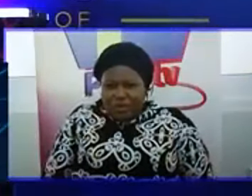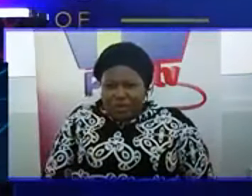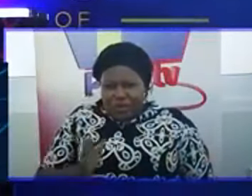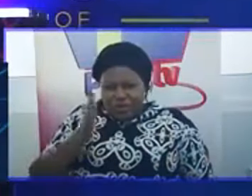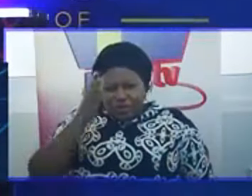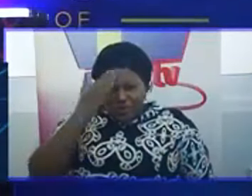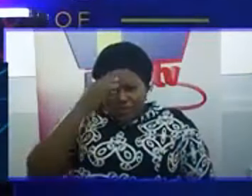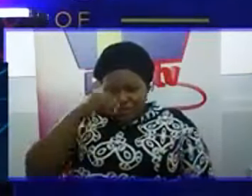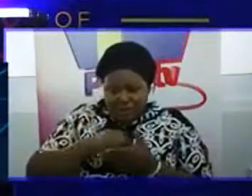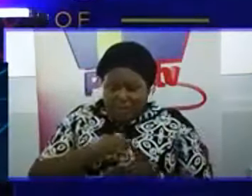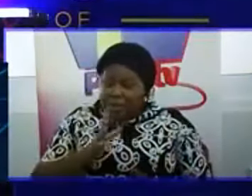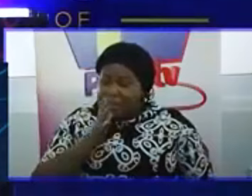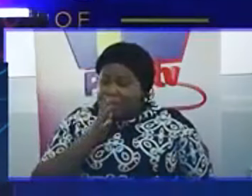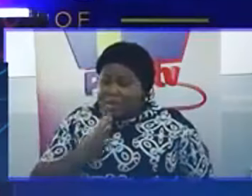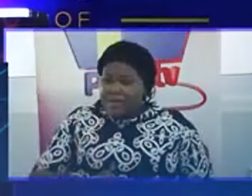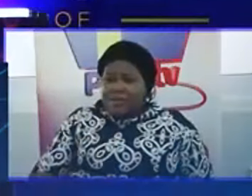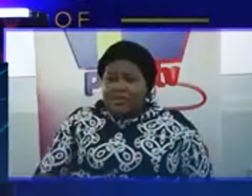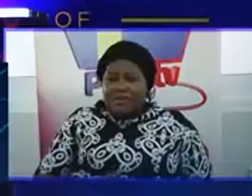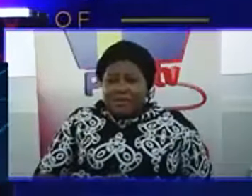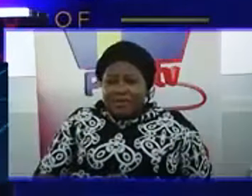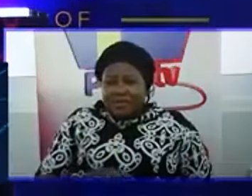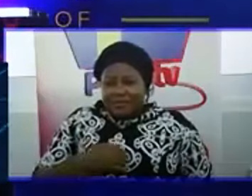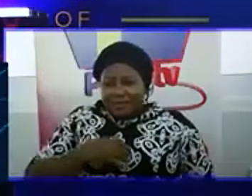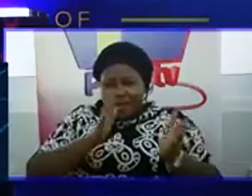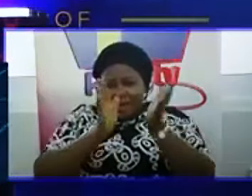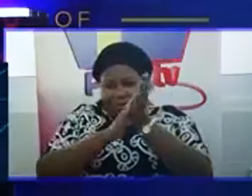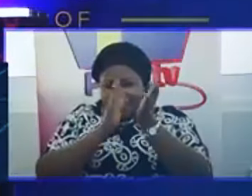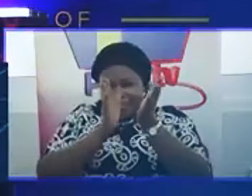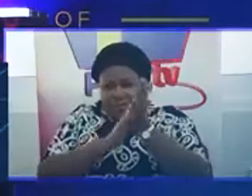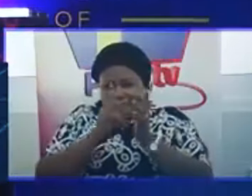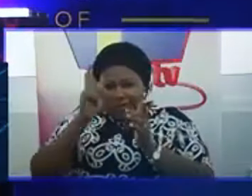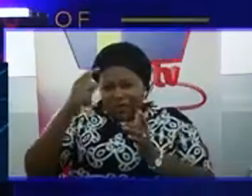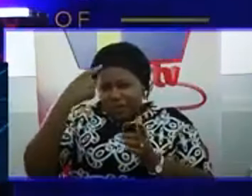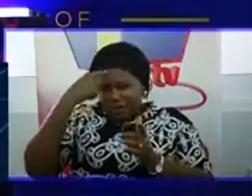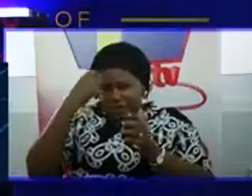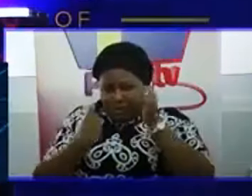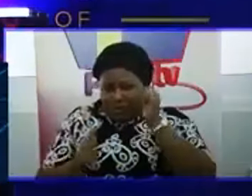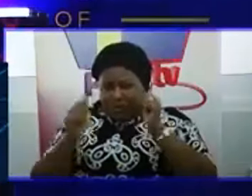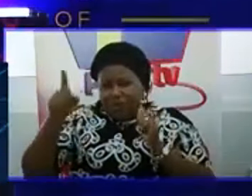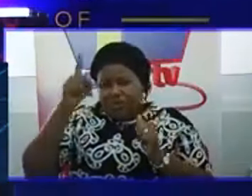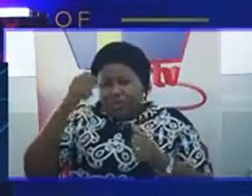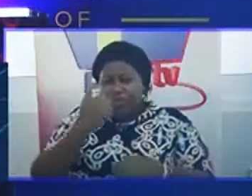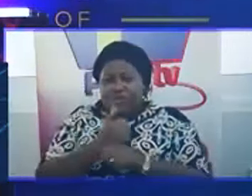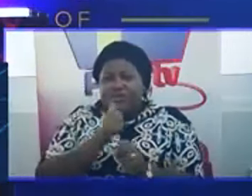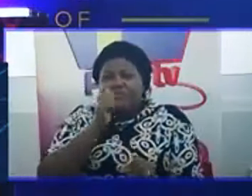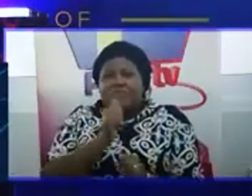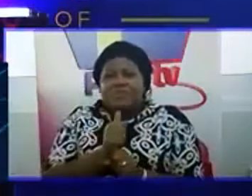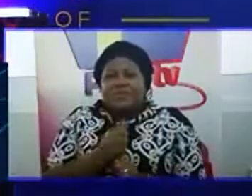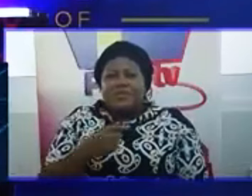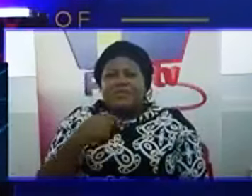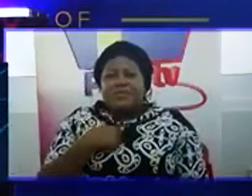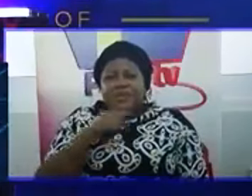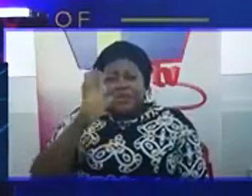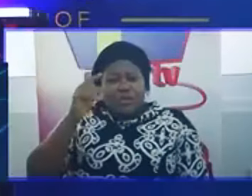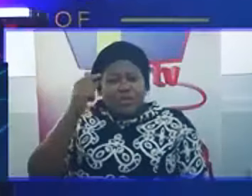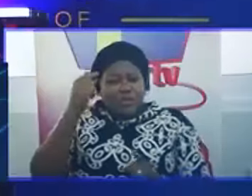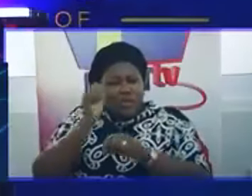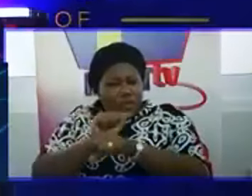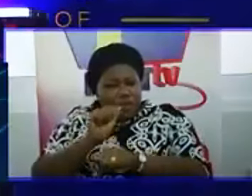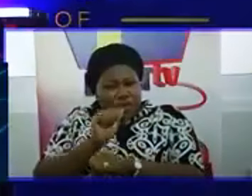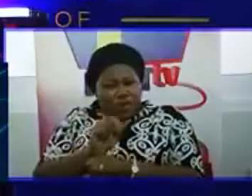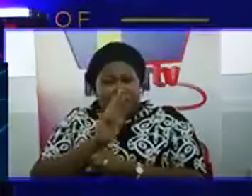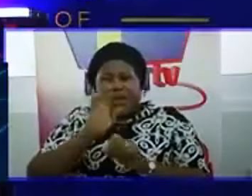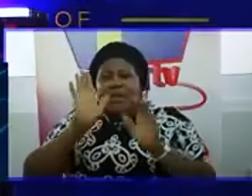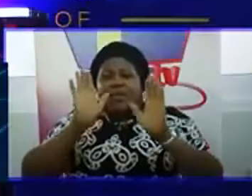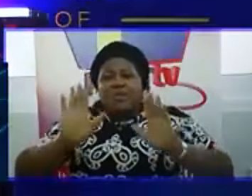womb. I praise you because I'm fearfully and wonderfully made. Your works are wonderful. I